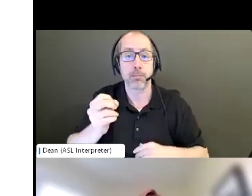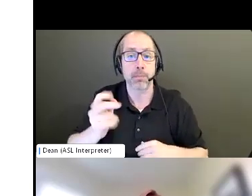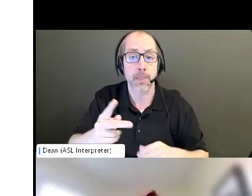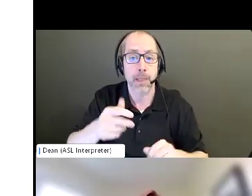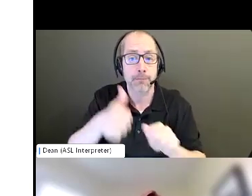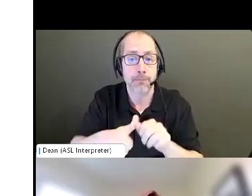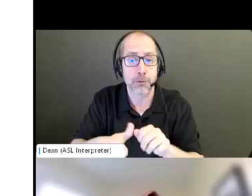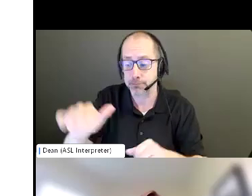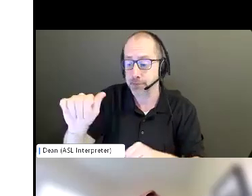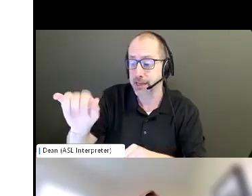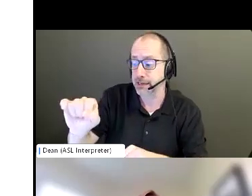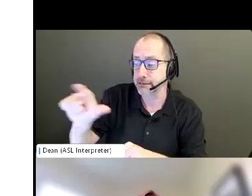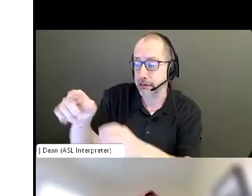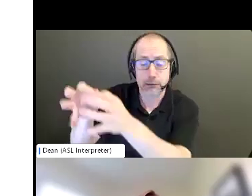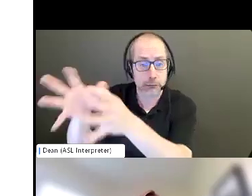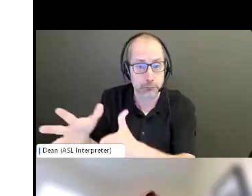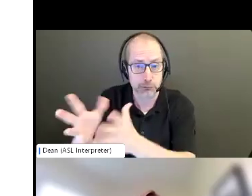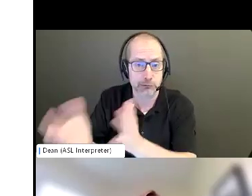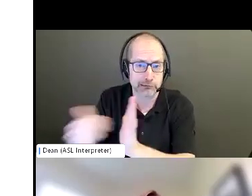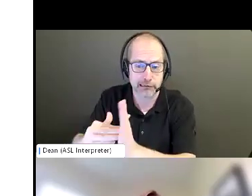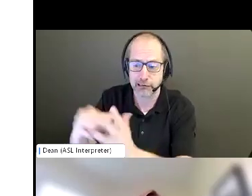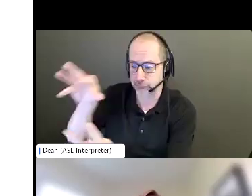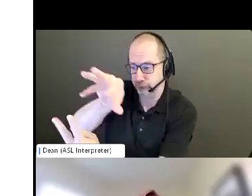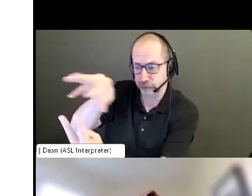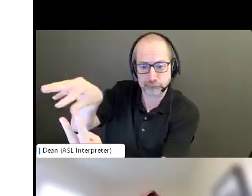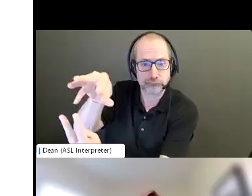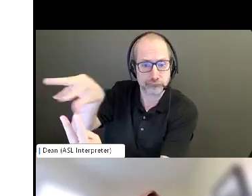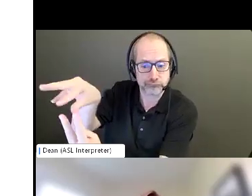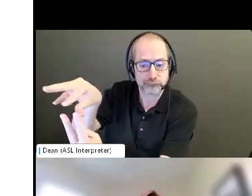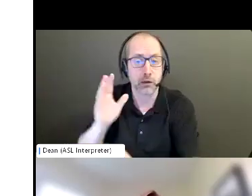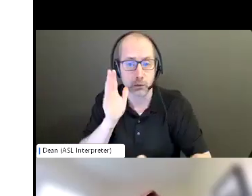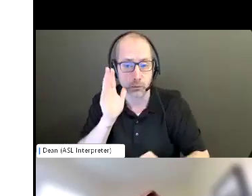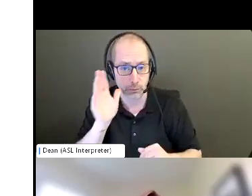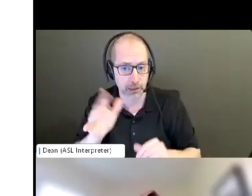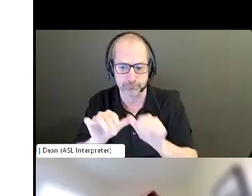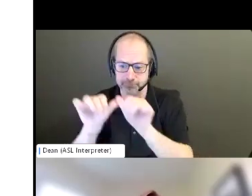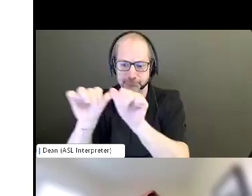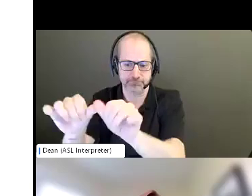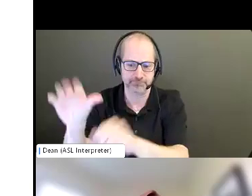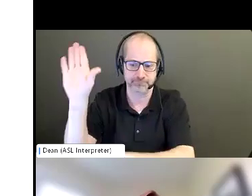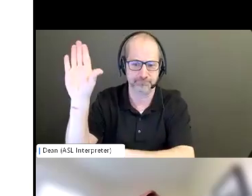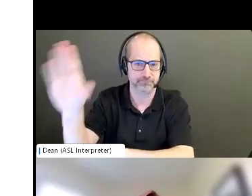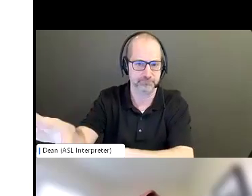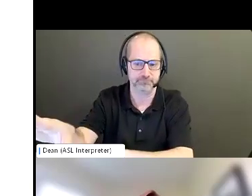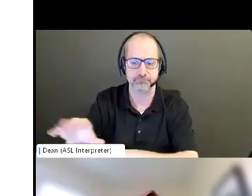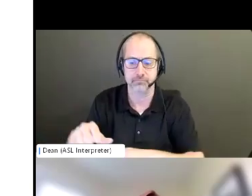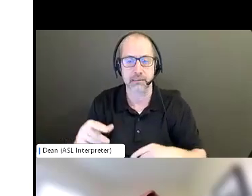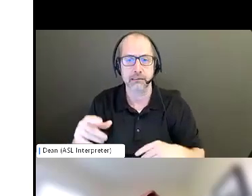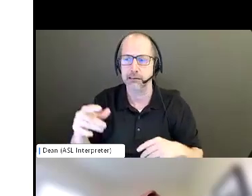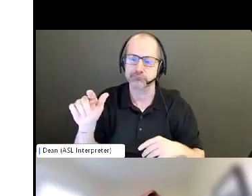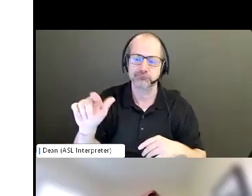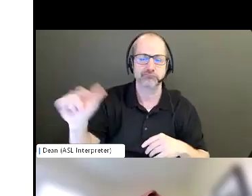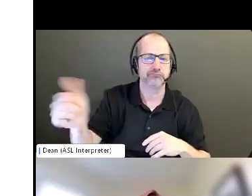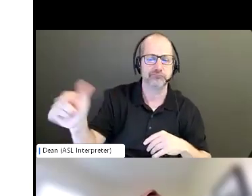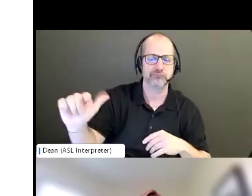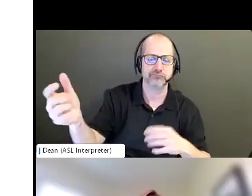ASL interpreters with us today. They will be on screen at all times. They will be changing periodically during